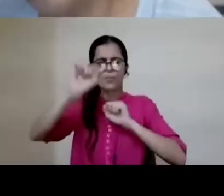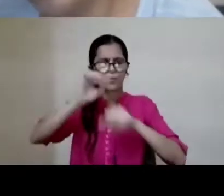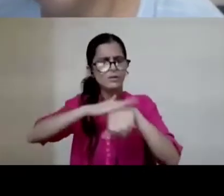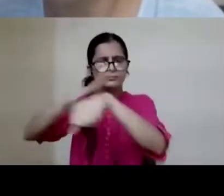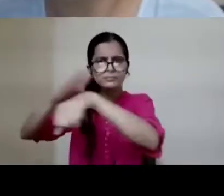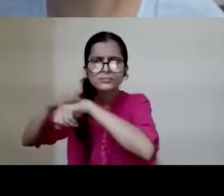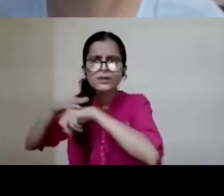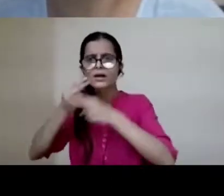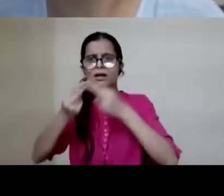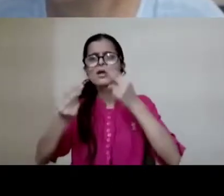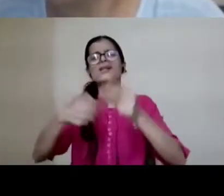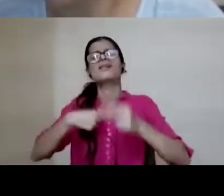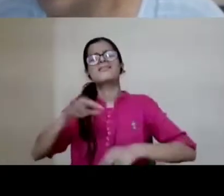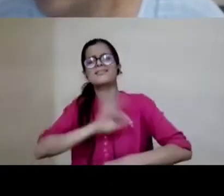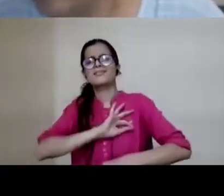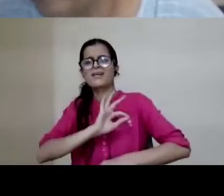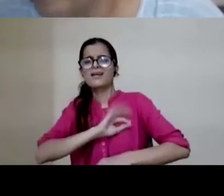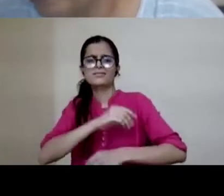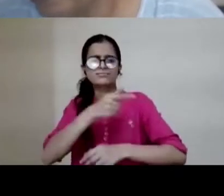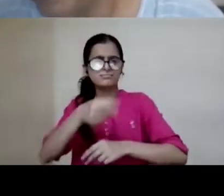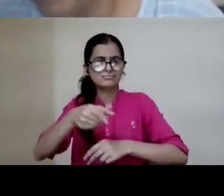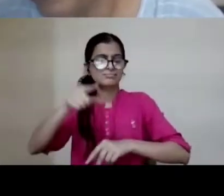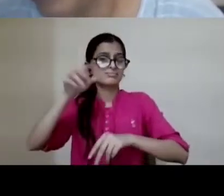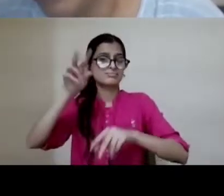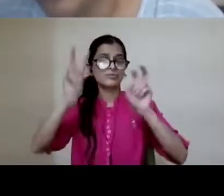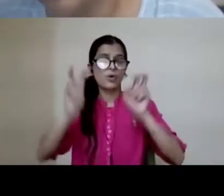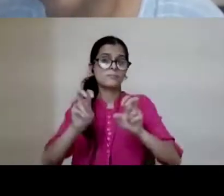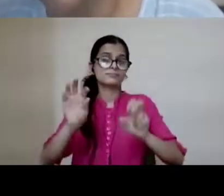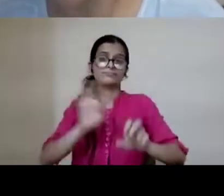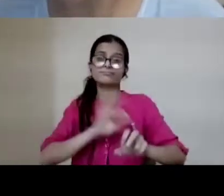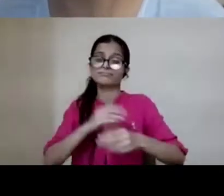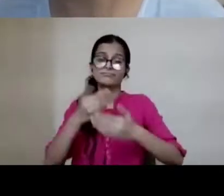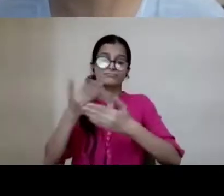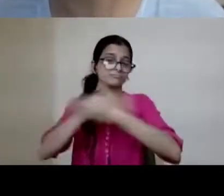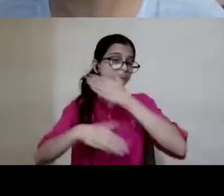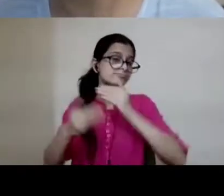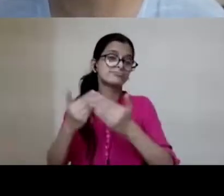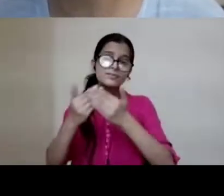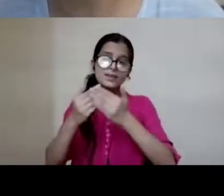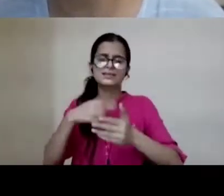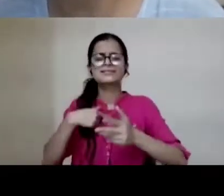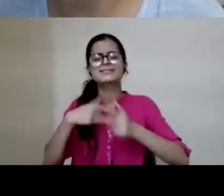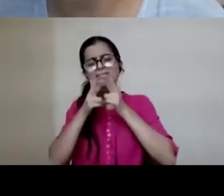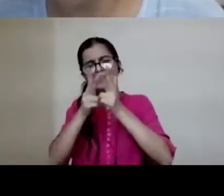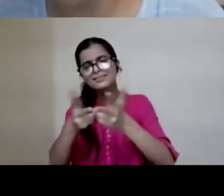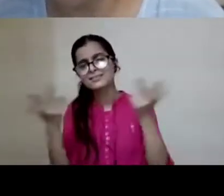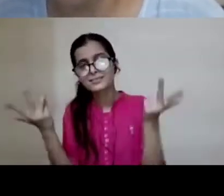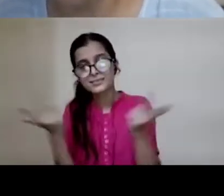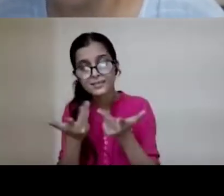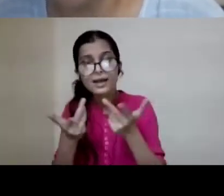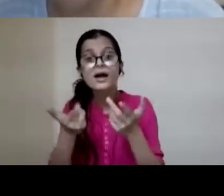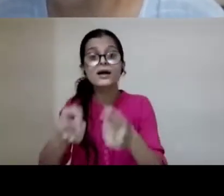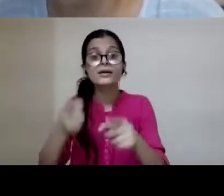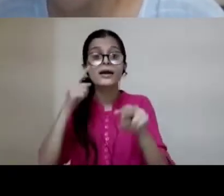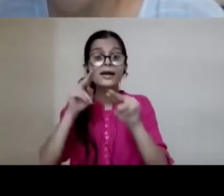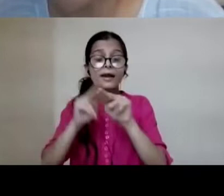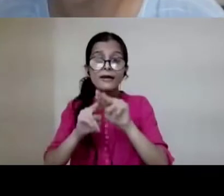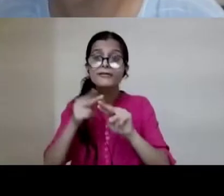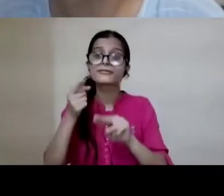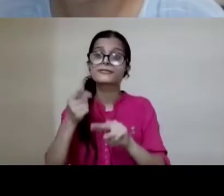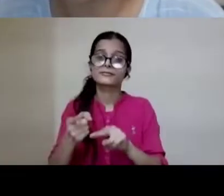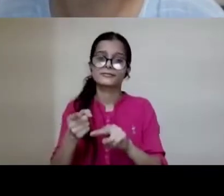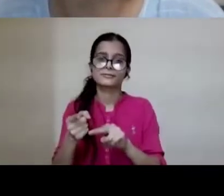to be like a subject of study in disability studies. I'm only saying is this, that if